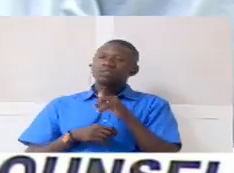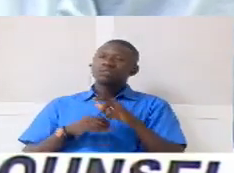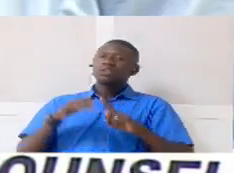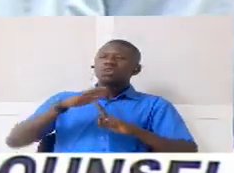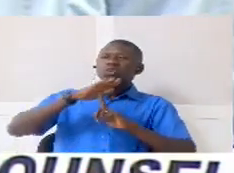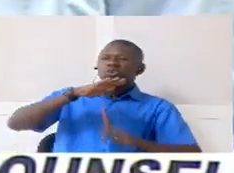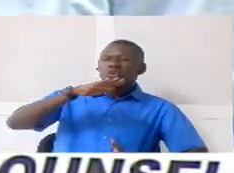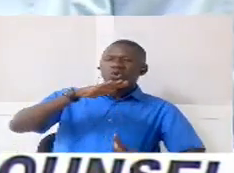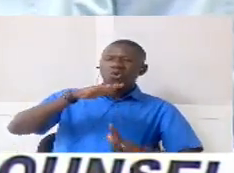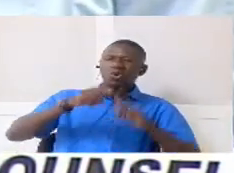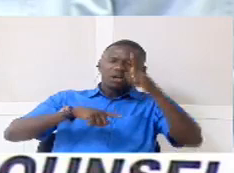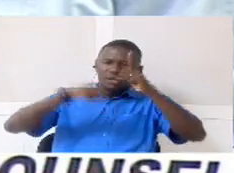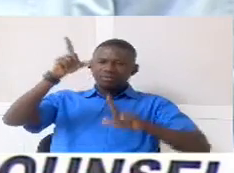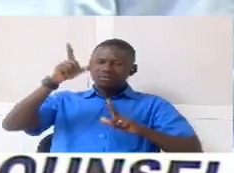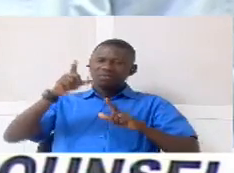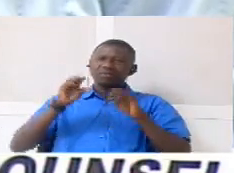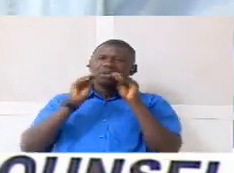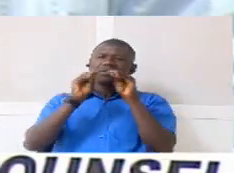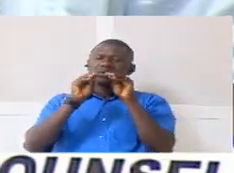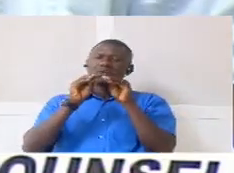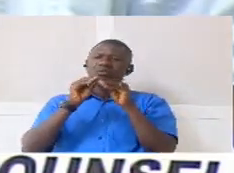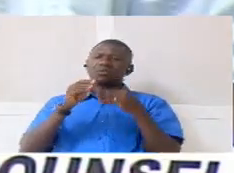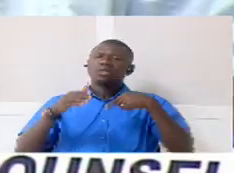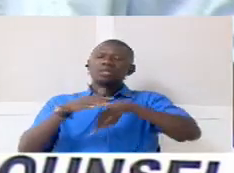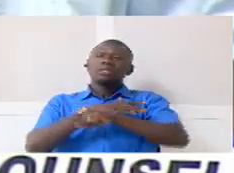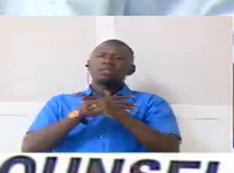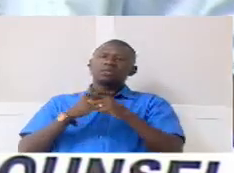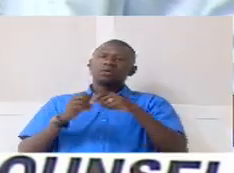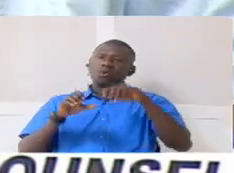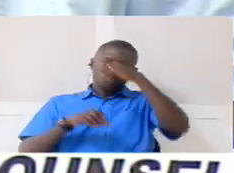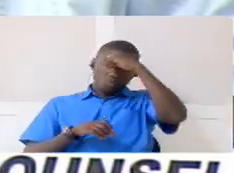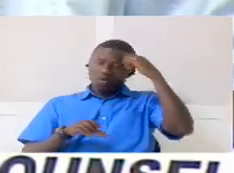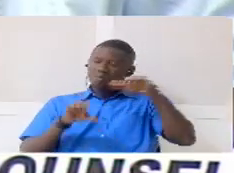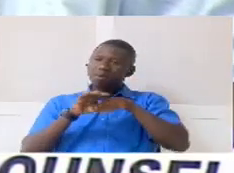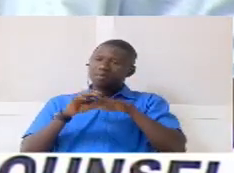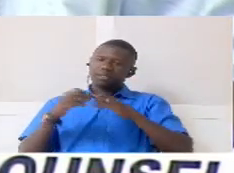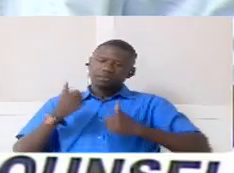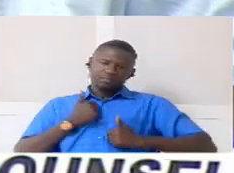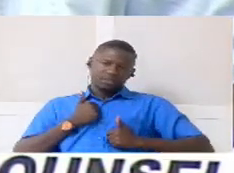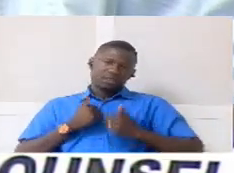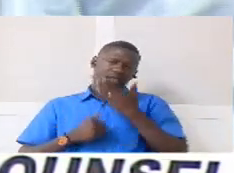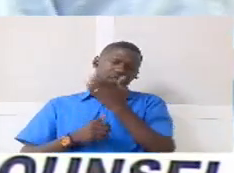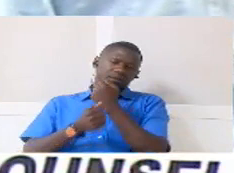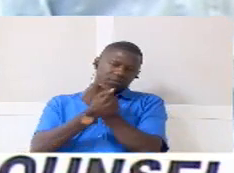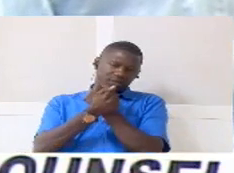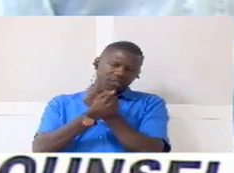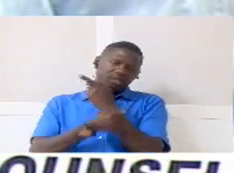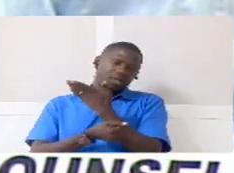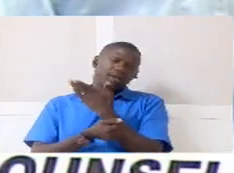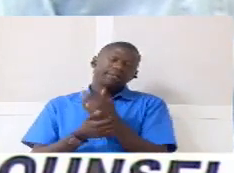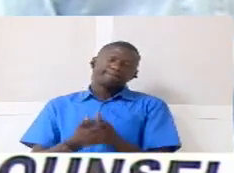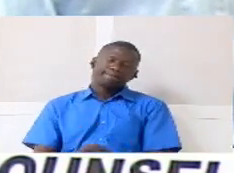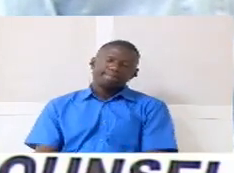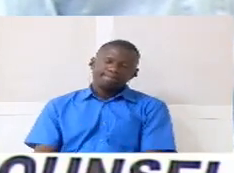officers. Bitum wo mukuleti me ya lonko commission nyum fango bela kisikisiro kala musolla o karola bitu wole